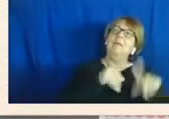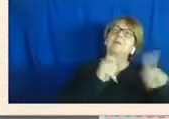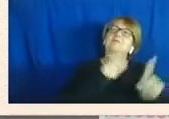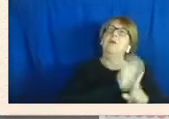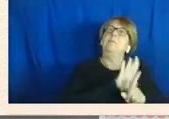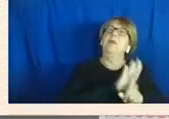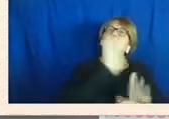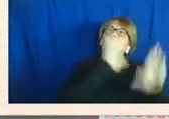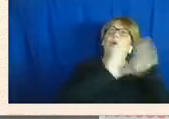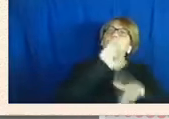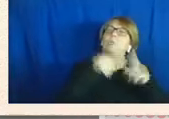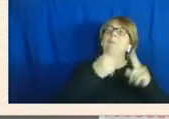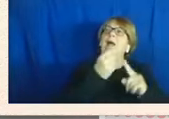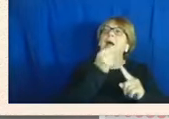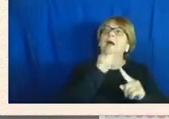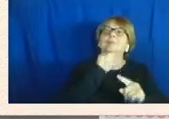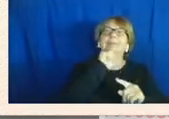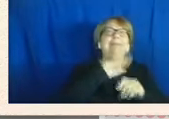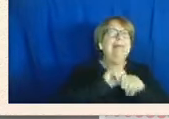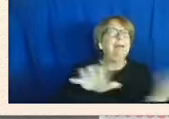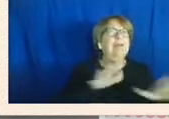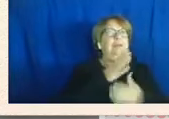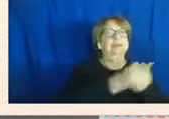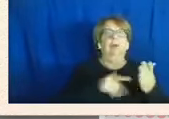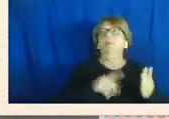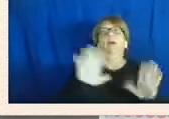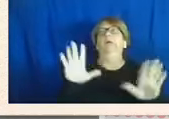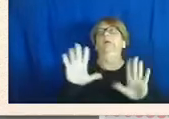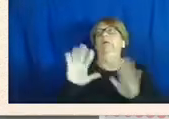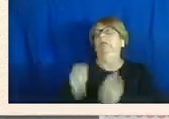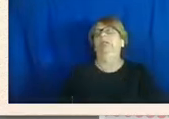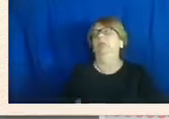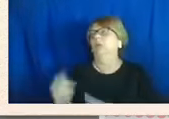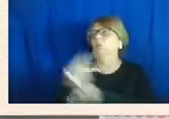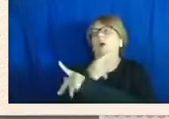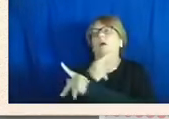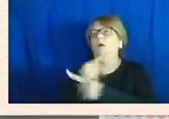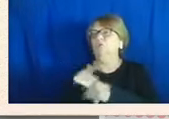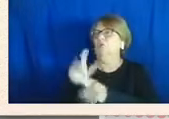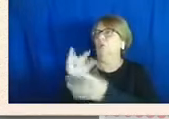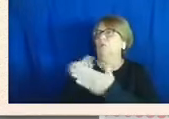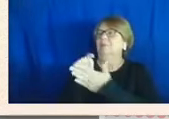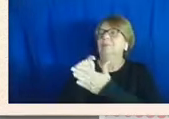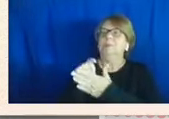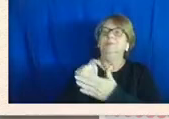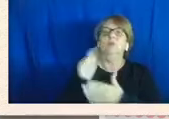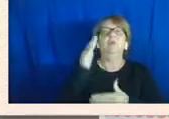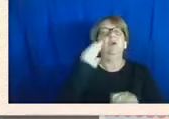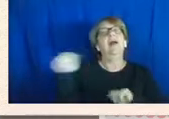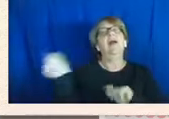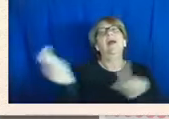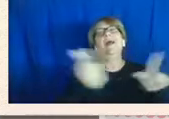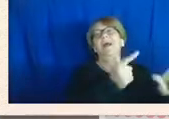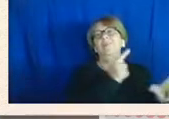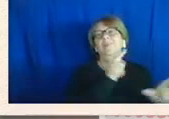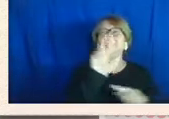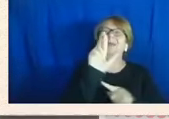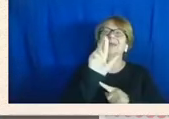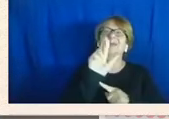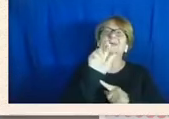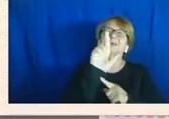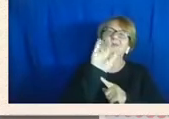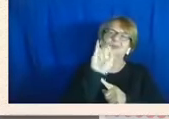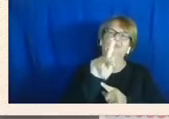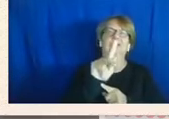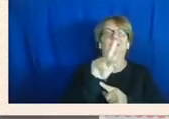contamination. Some of them are doing worse during this time. And of course, we know everybody is at risk for post-traumatic stress. And depending on